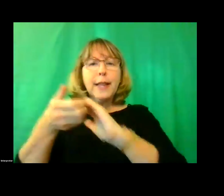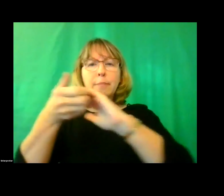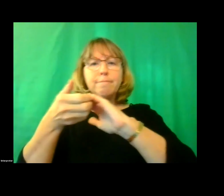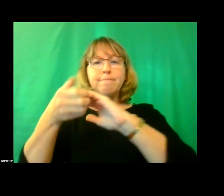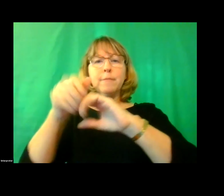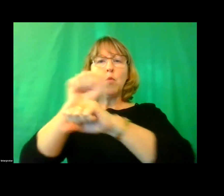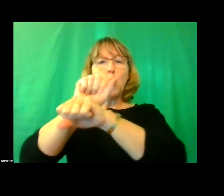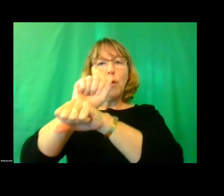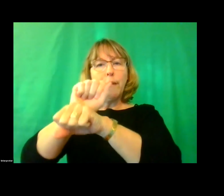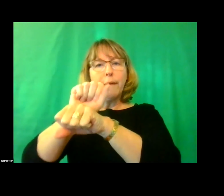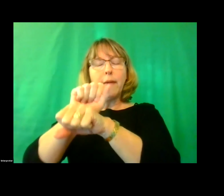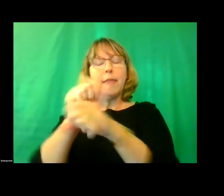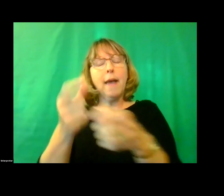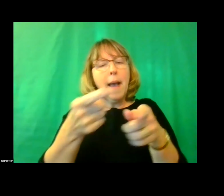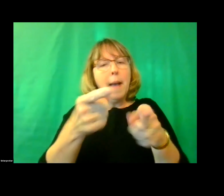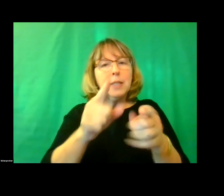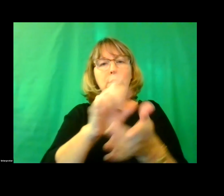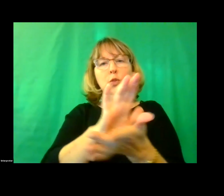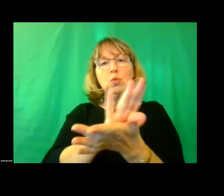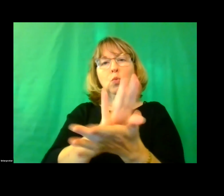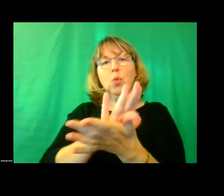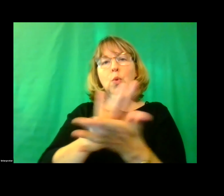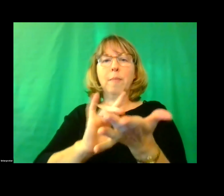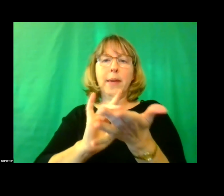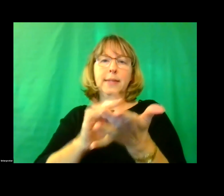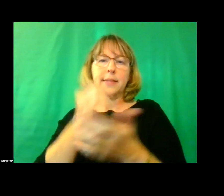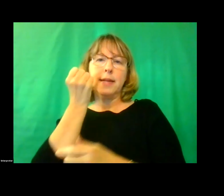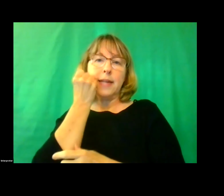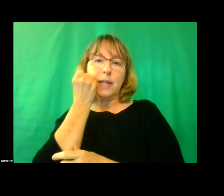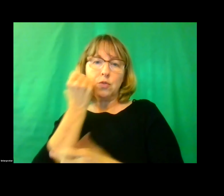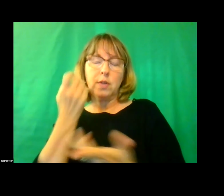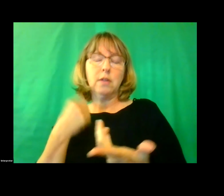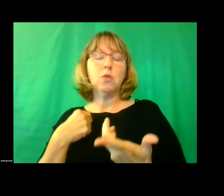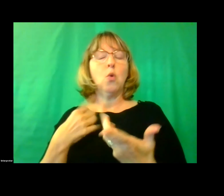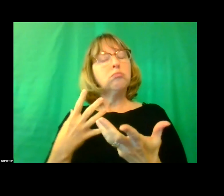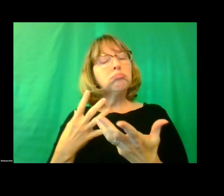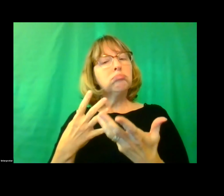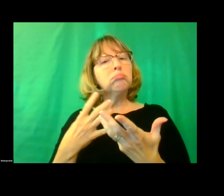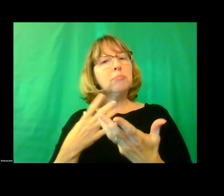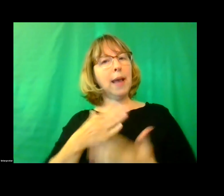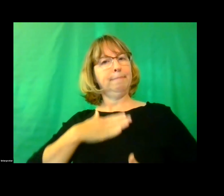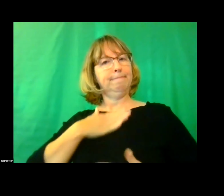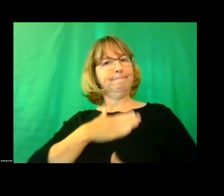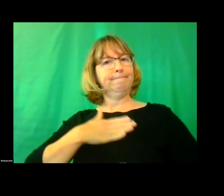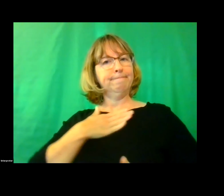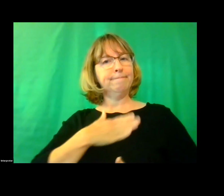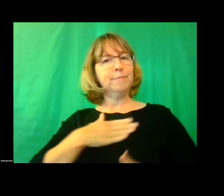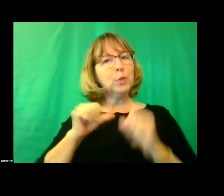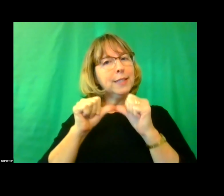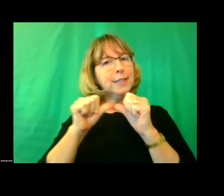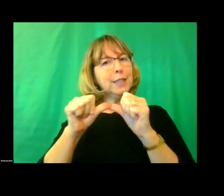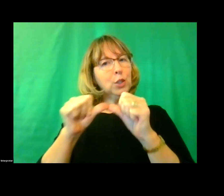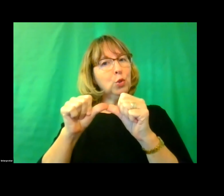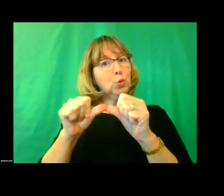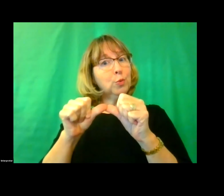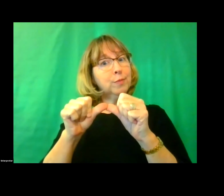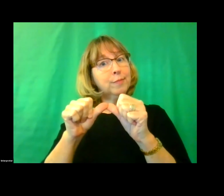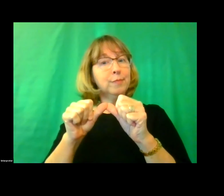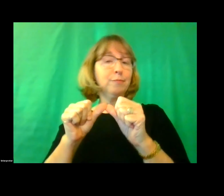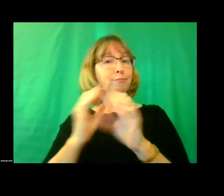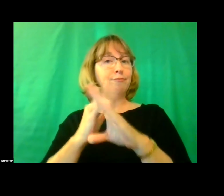occurs within the School of Medicine and Dentistry. We're delighted to be able to continue the tradition of bringing Med Talks to you virtually, and